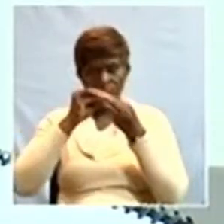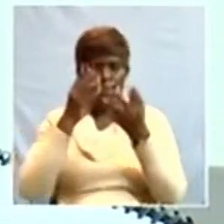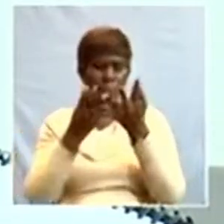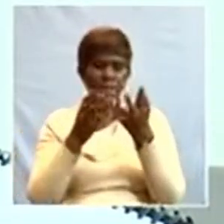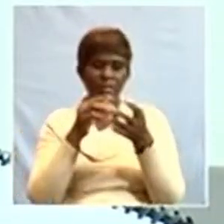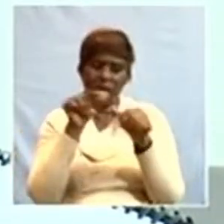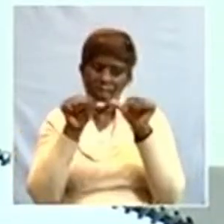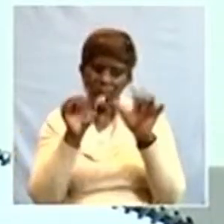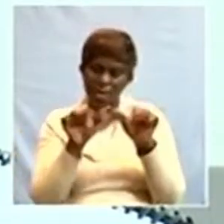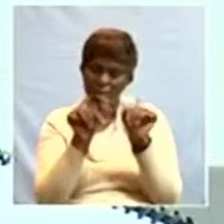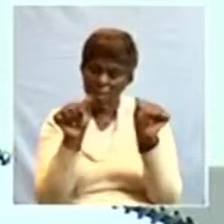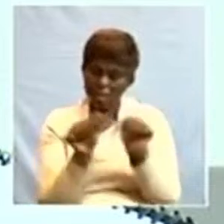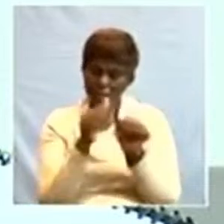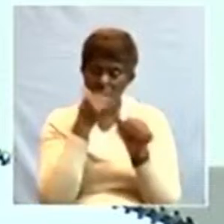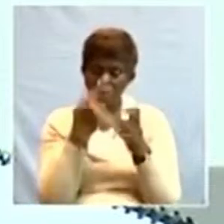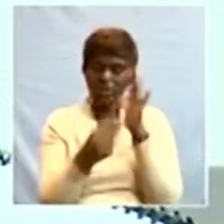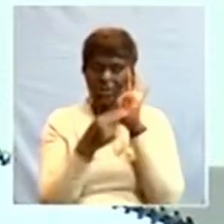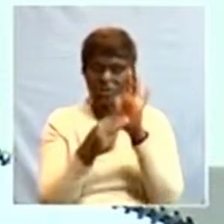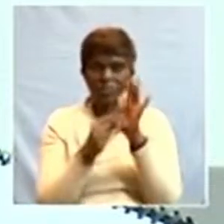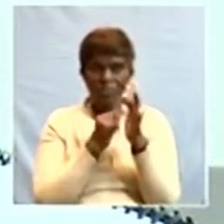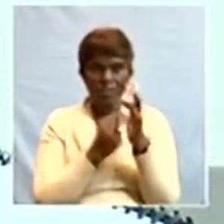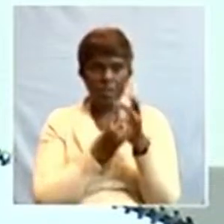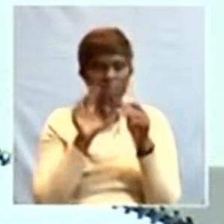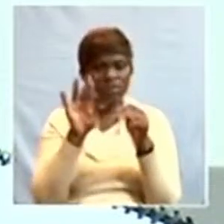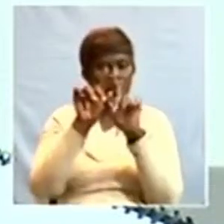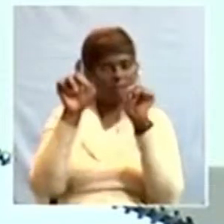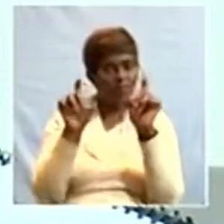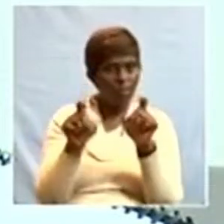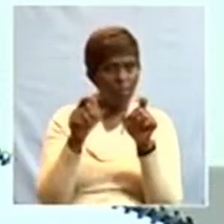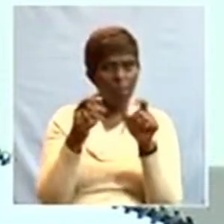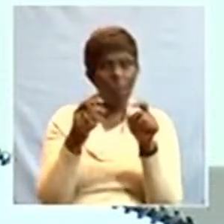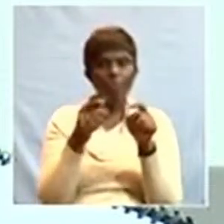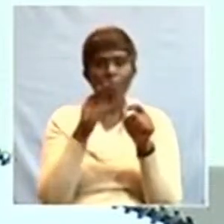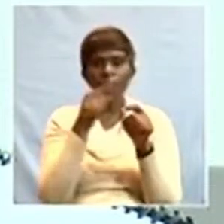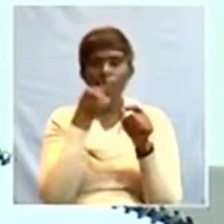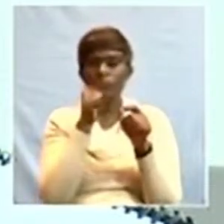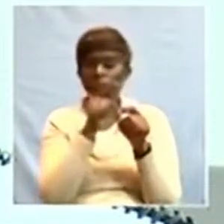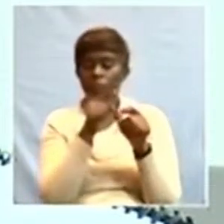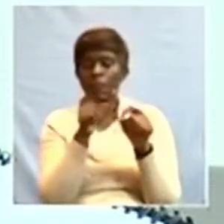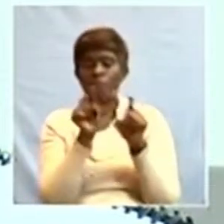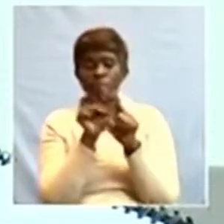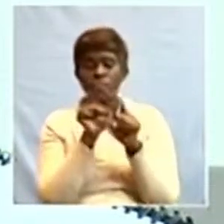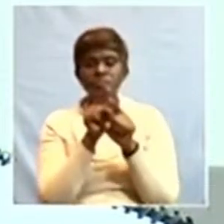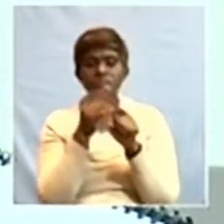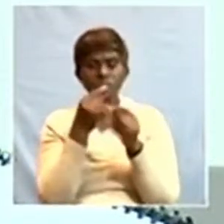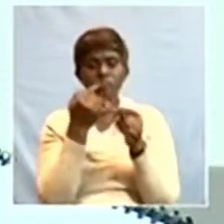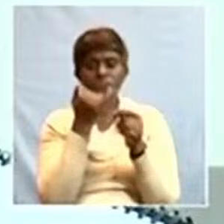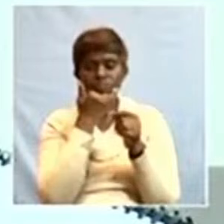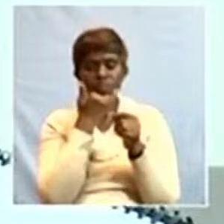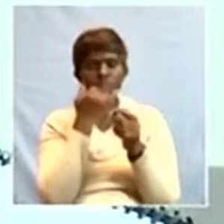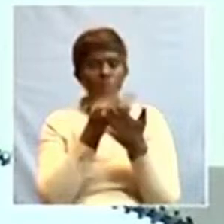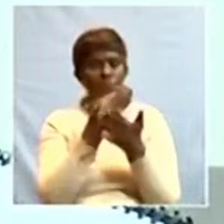the Auditor General should show us their certificates where they say that this is the wrong fertilizer.